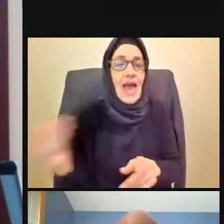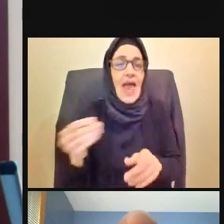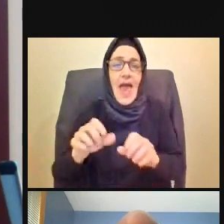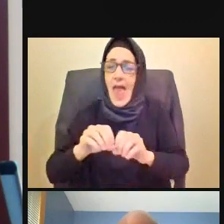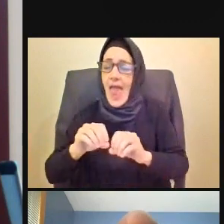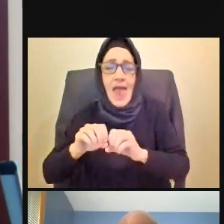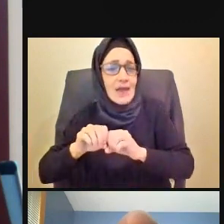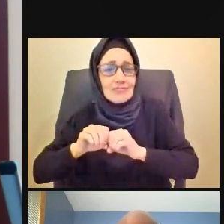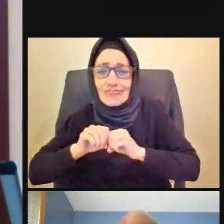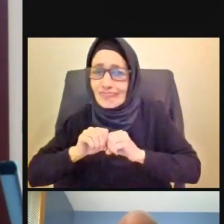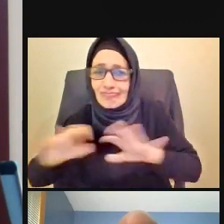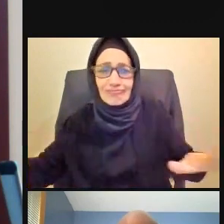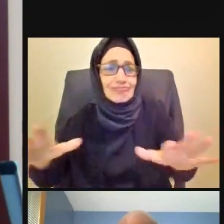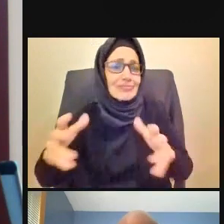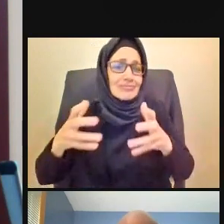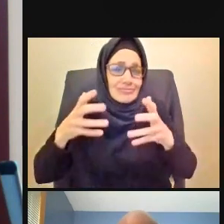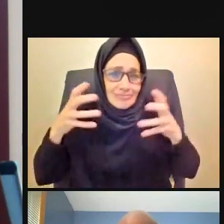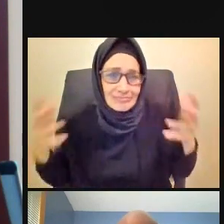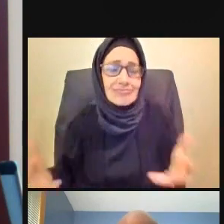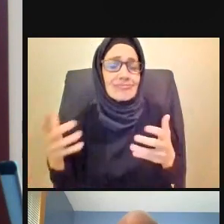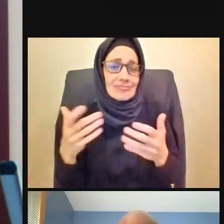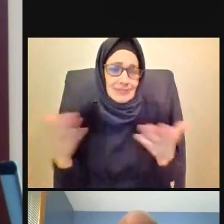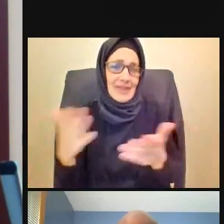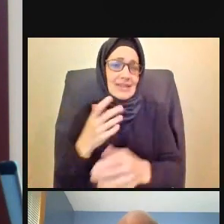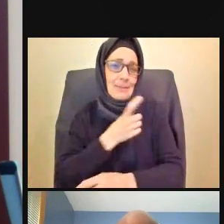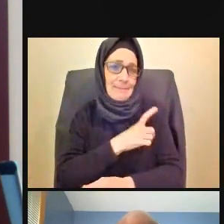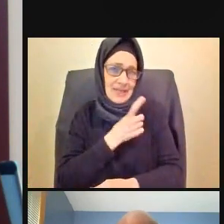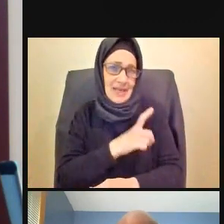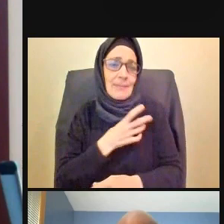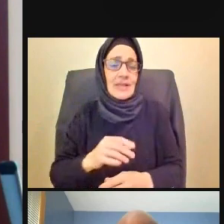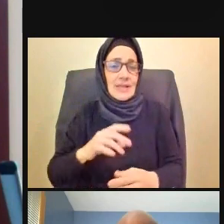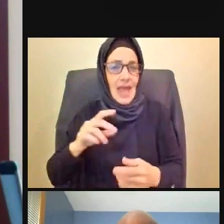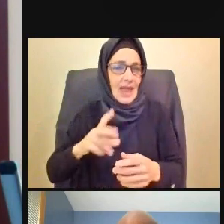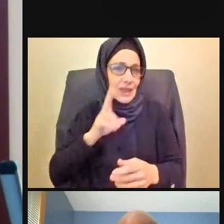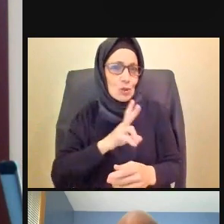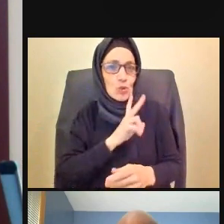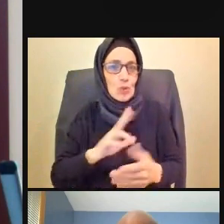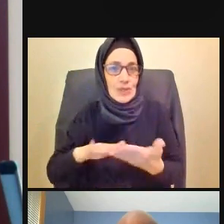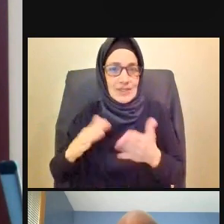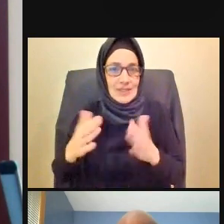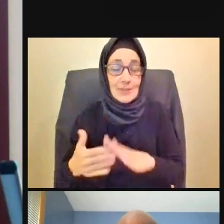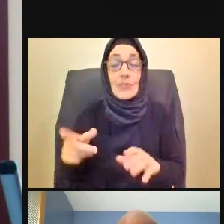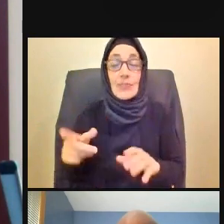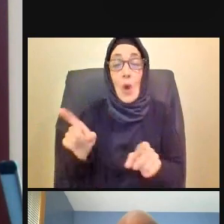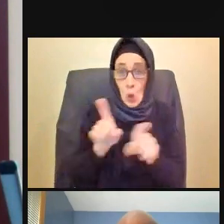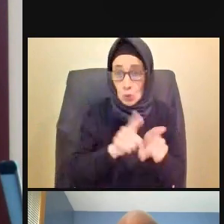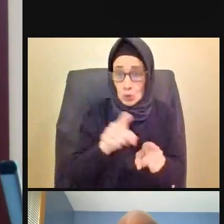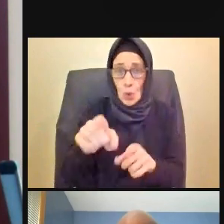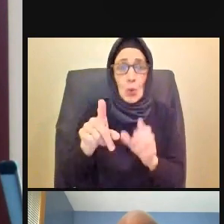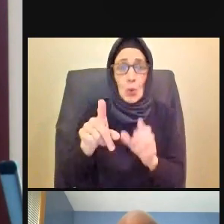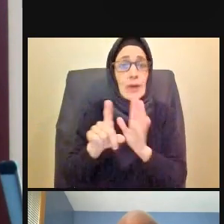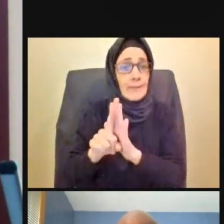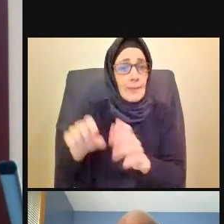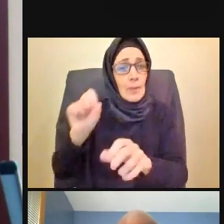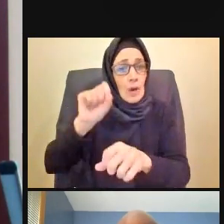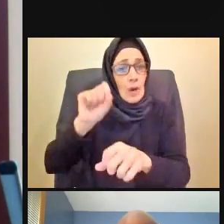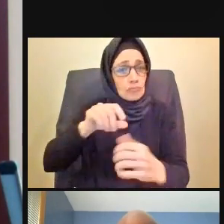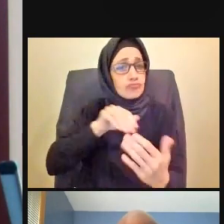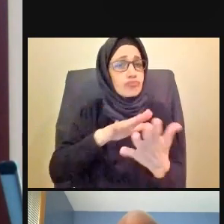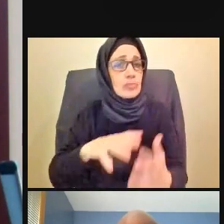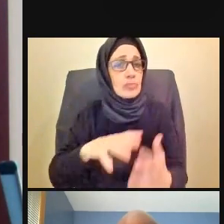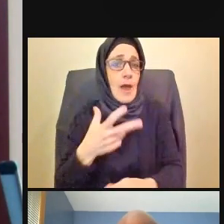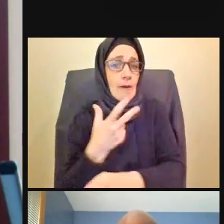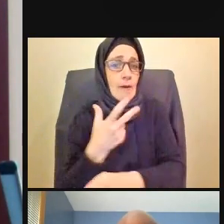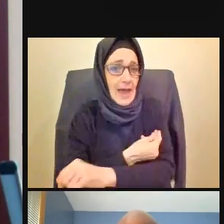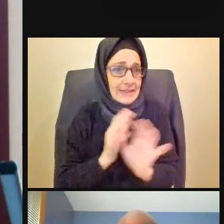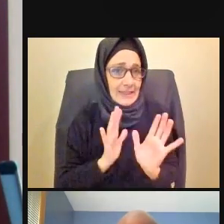Cities. Imam Makram has also been working on addressing vaccine hesitancy in the community that he serves. Very important,